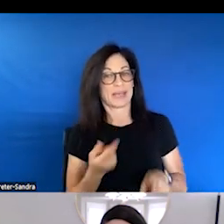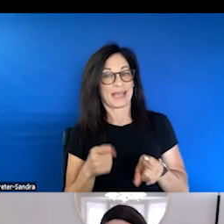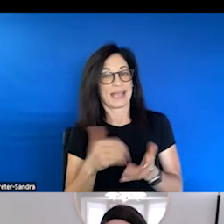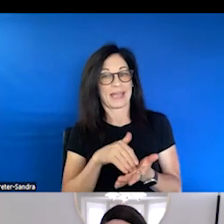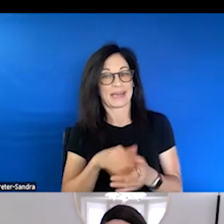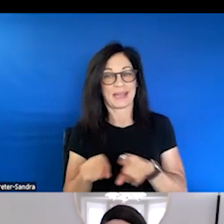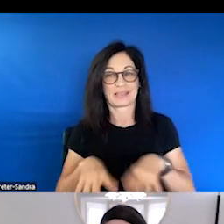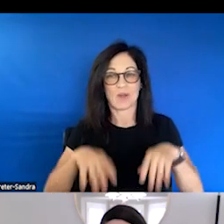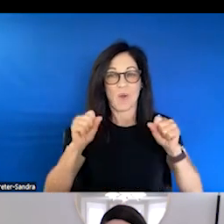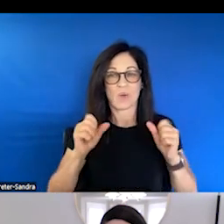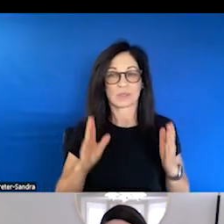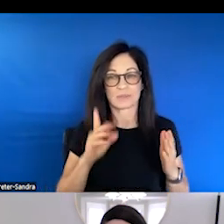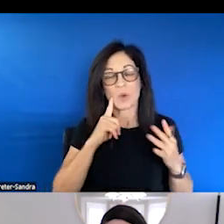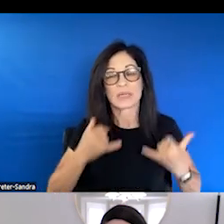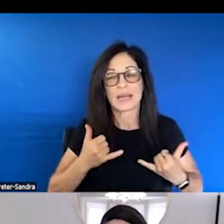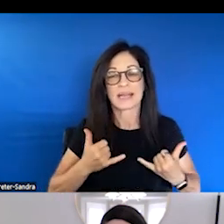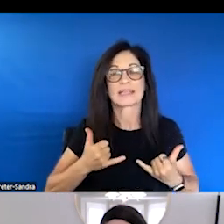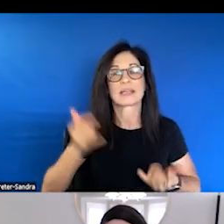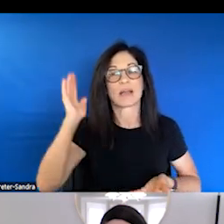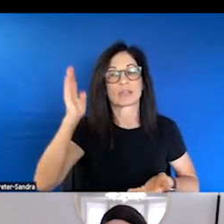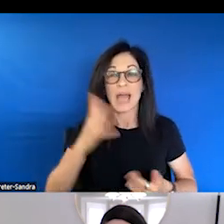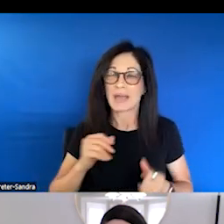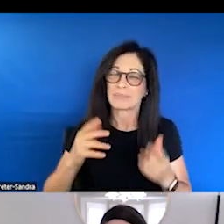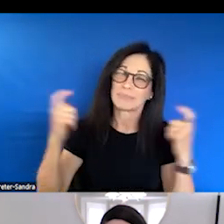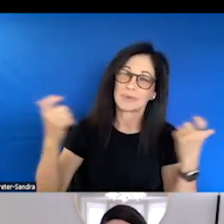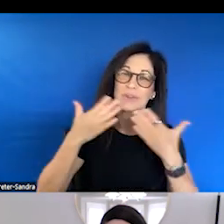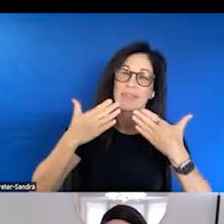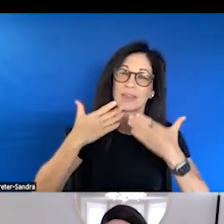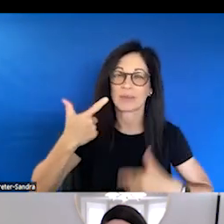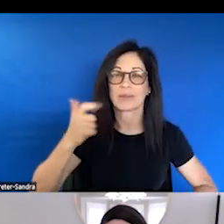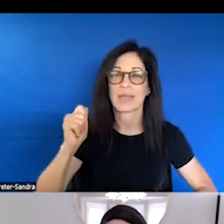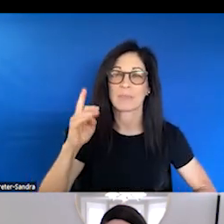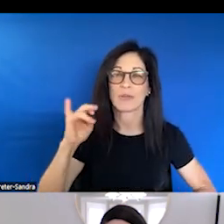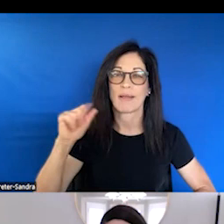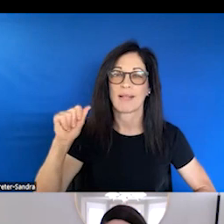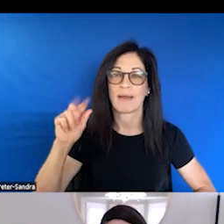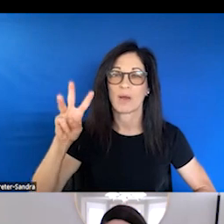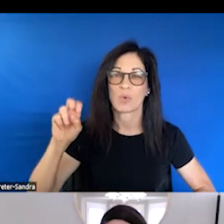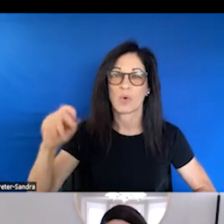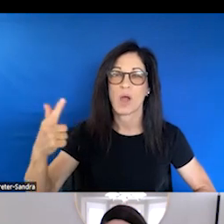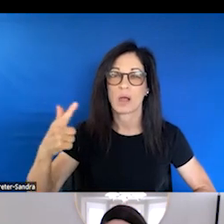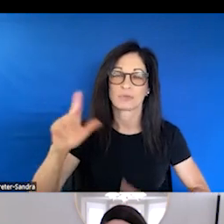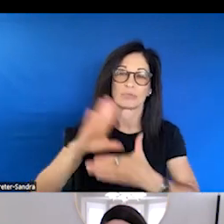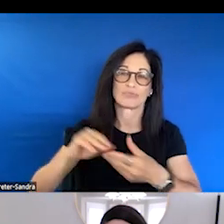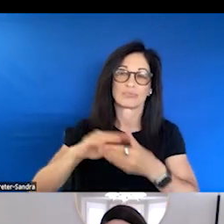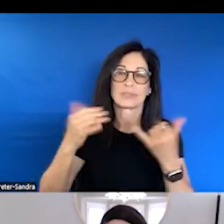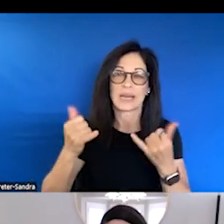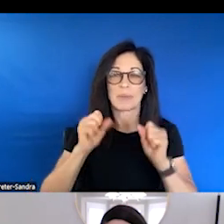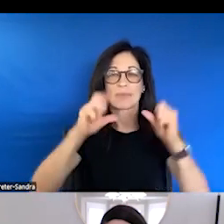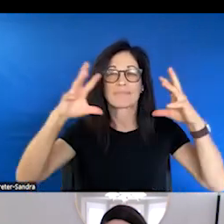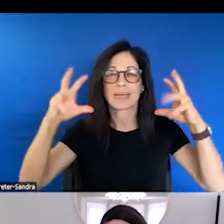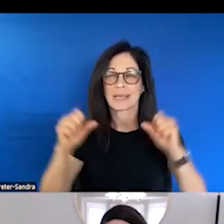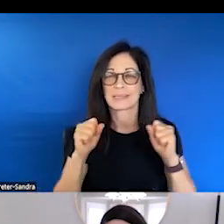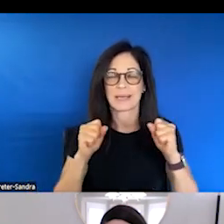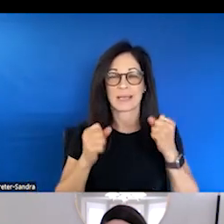today's conversation, and a huge thank you to Gabriella Wong for sharing today about the incredible